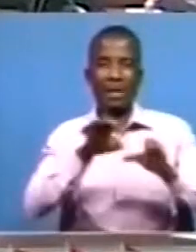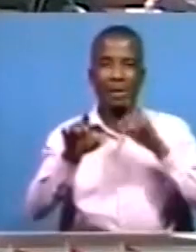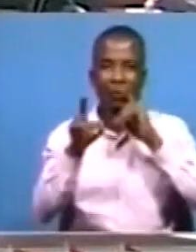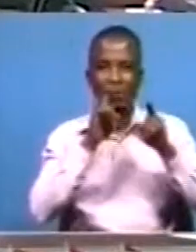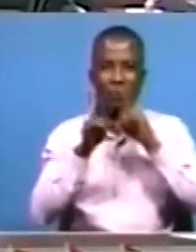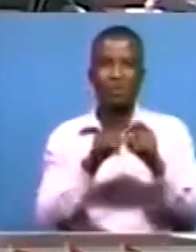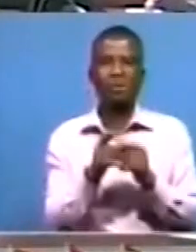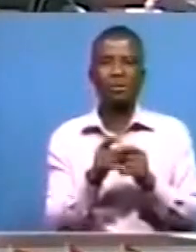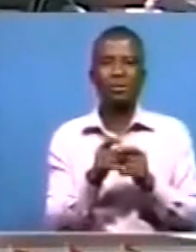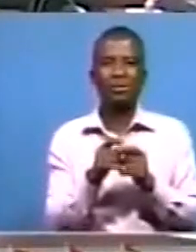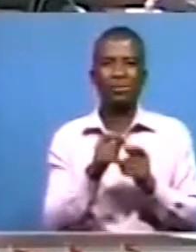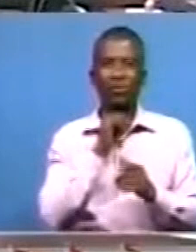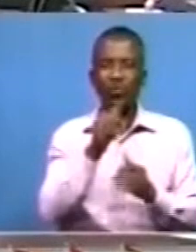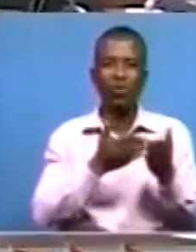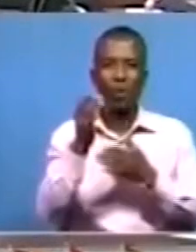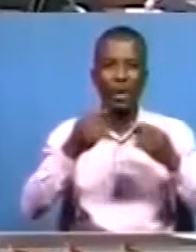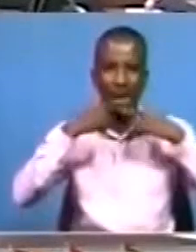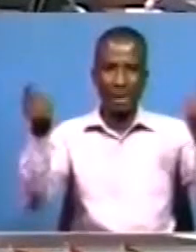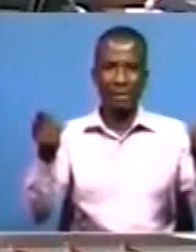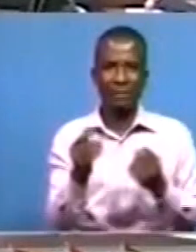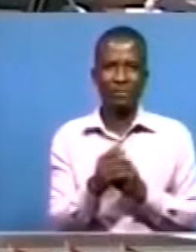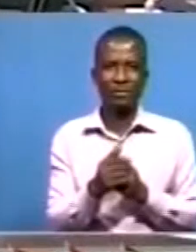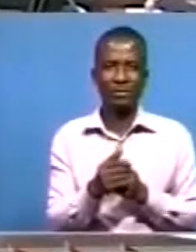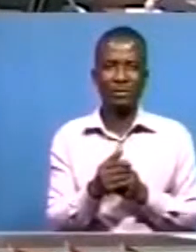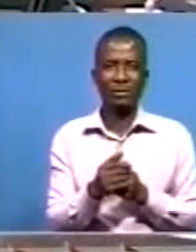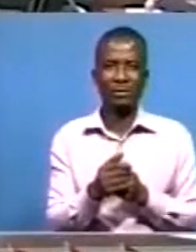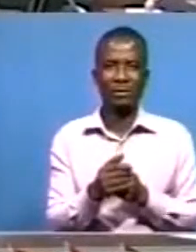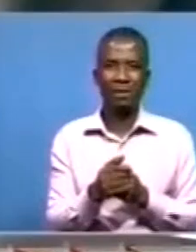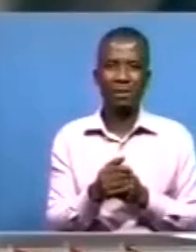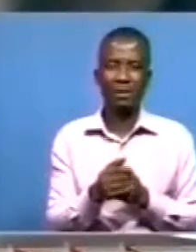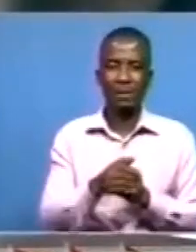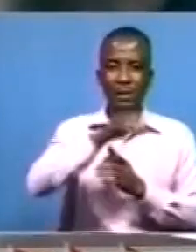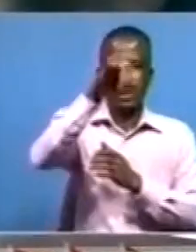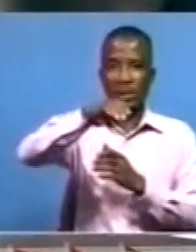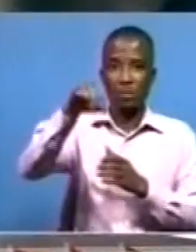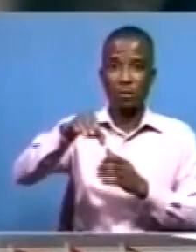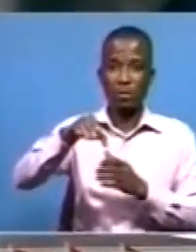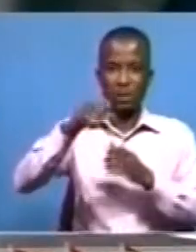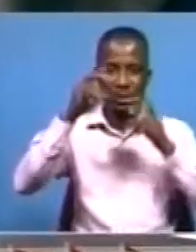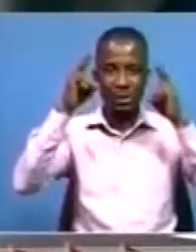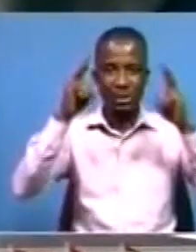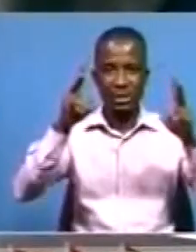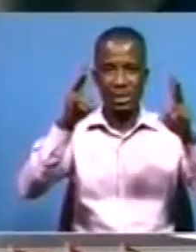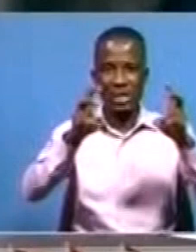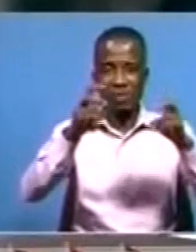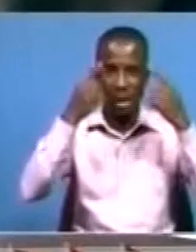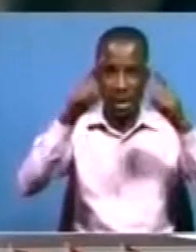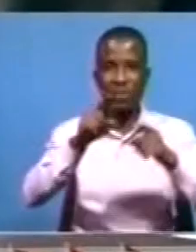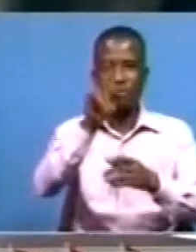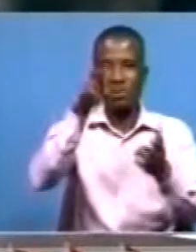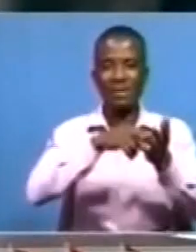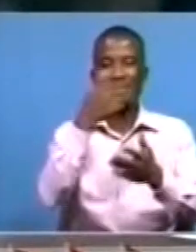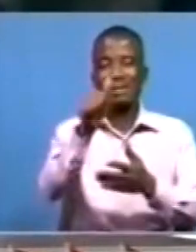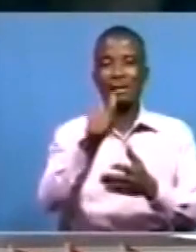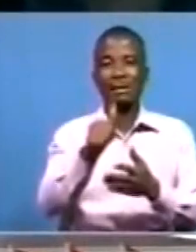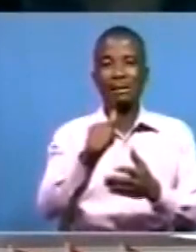to an unfavorable judgment. Secondly, in Chapel Hill versus Attorney General and another 2010